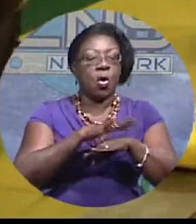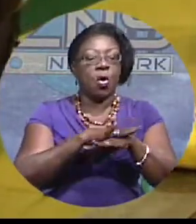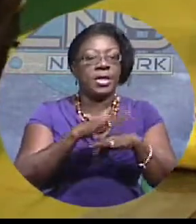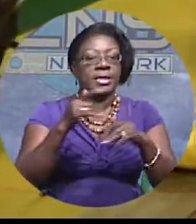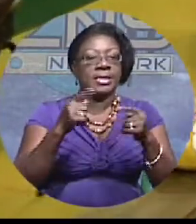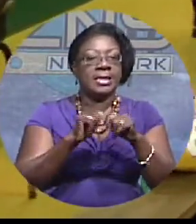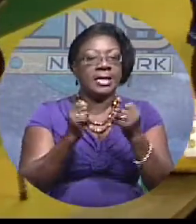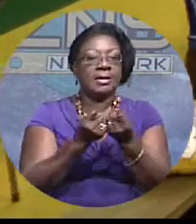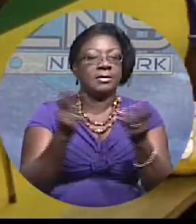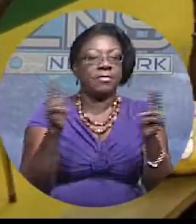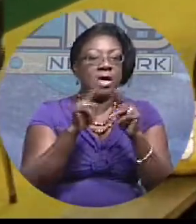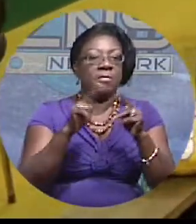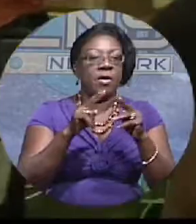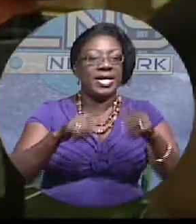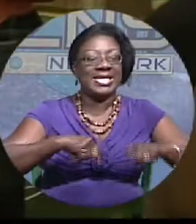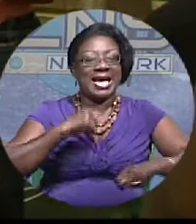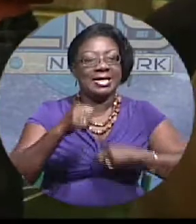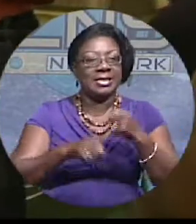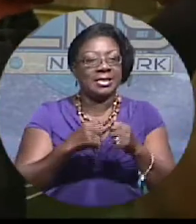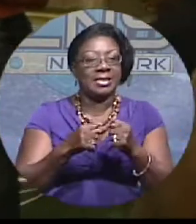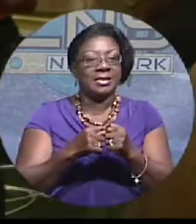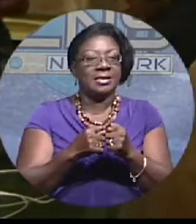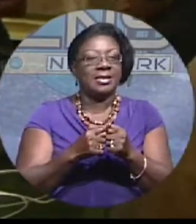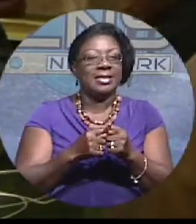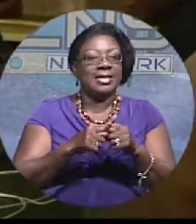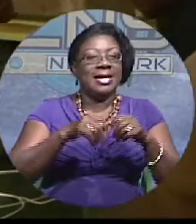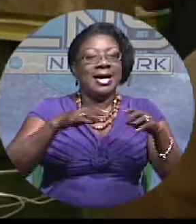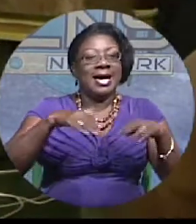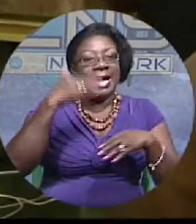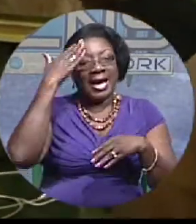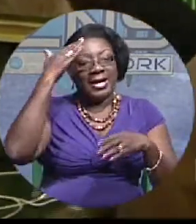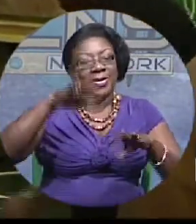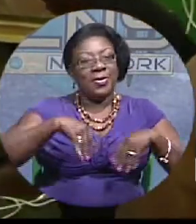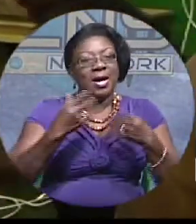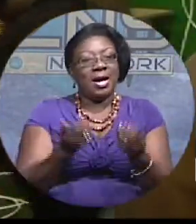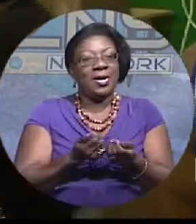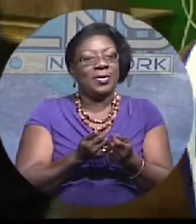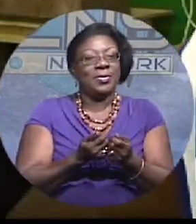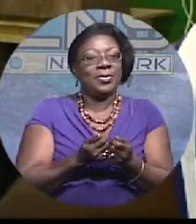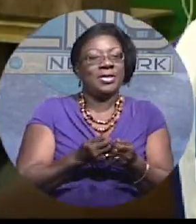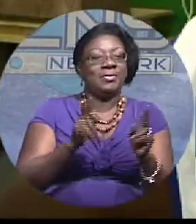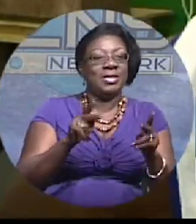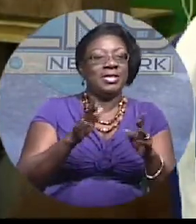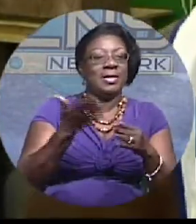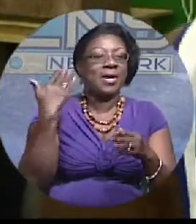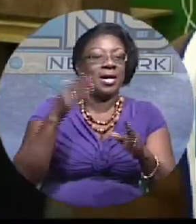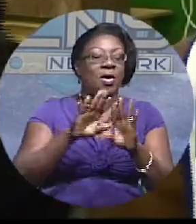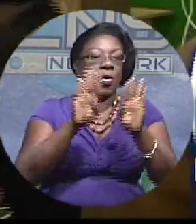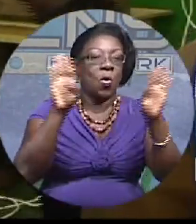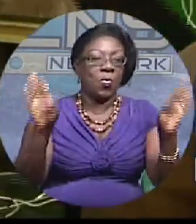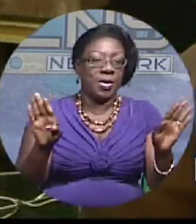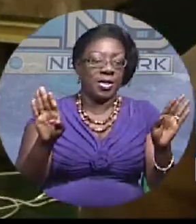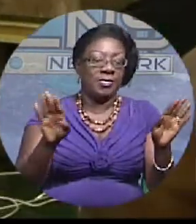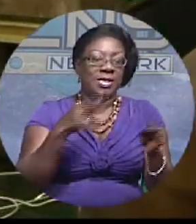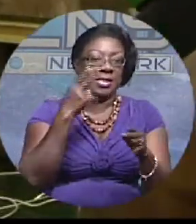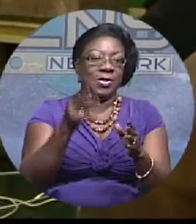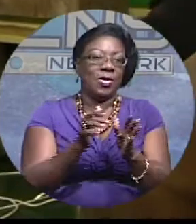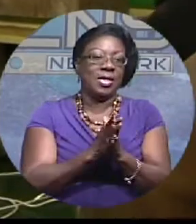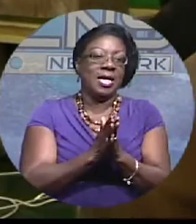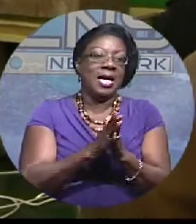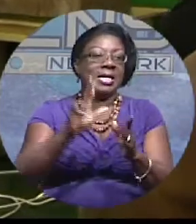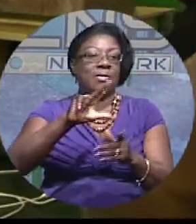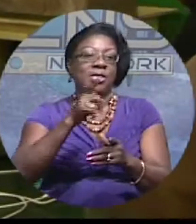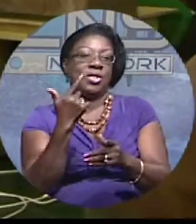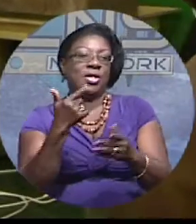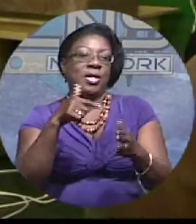fight, and let's give it our all. I don't know how though. Fell in the back, got open, and I turn around, I just see open layup. That was the turning